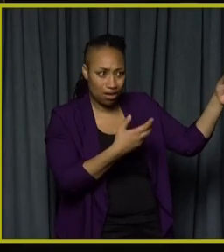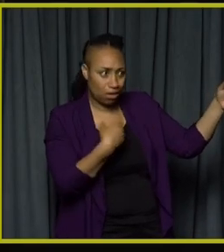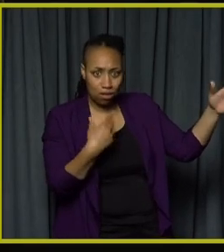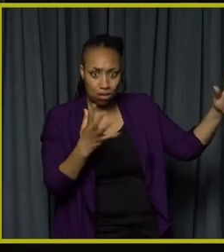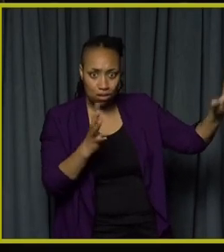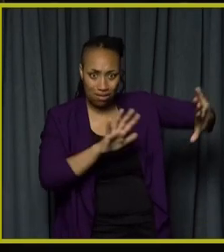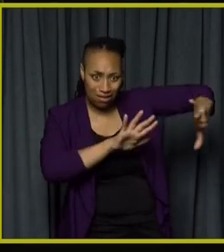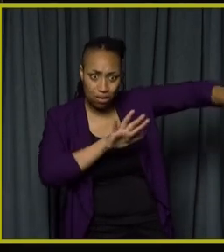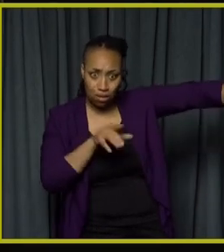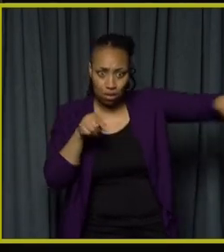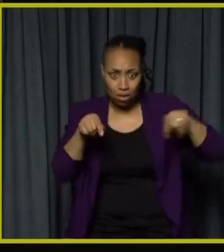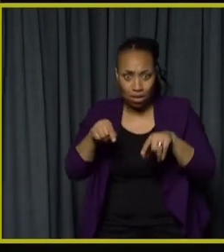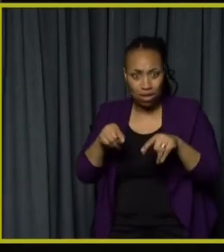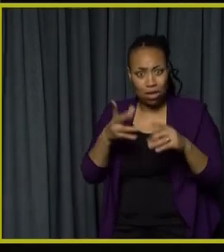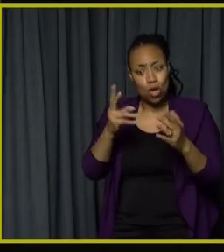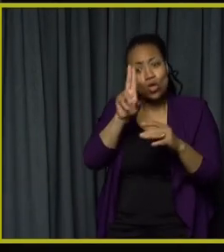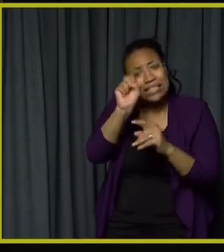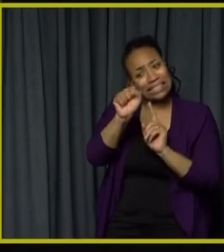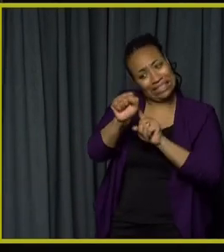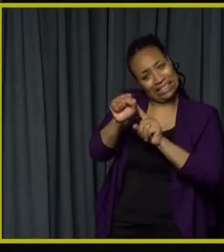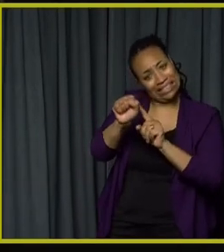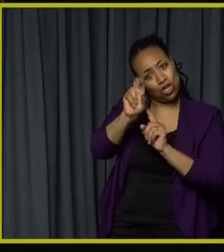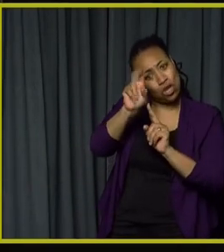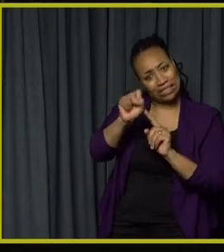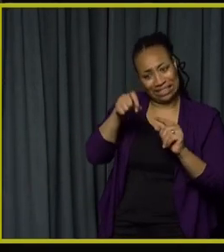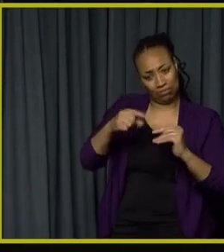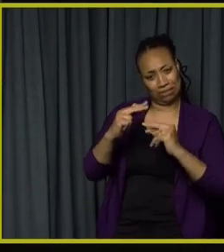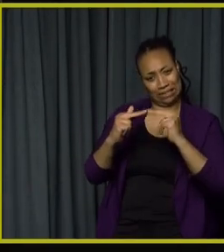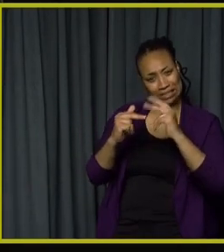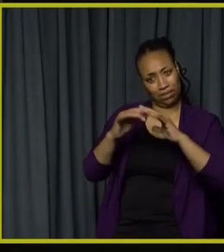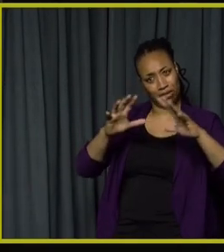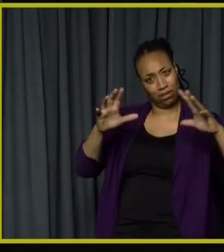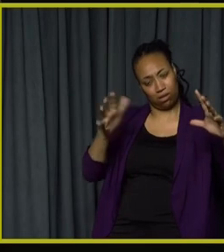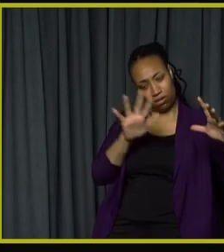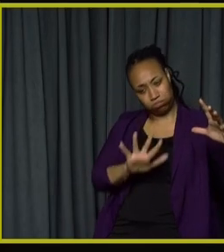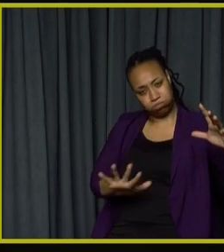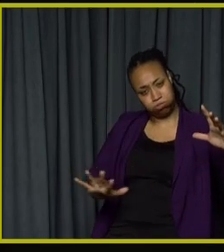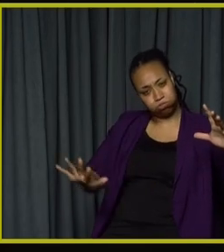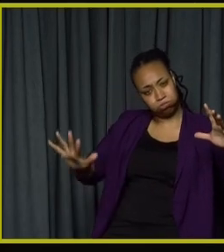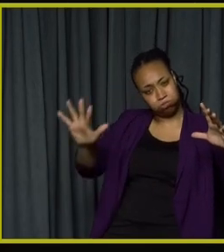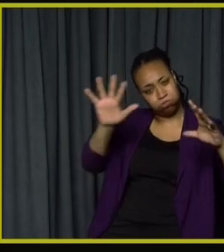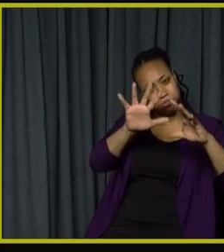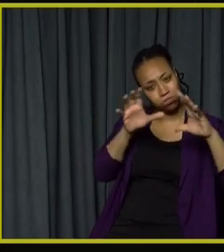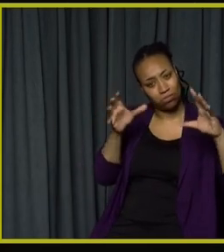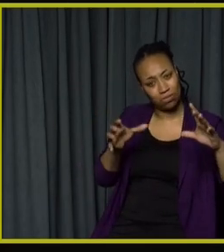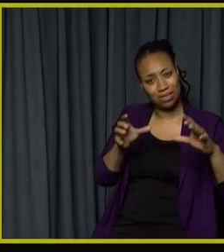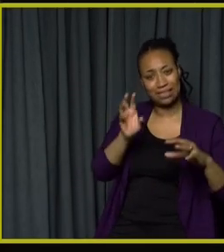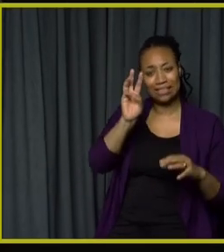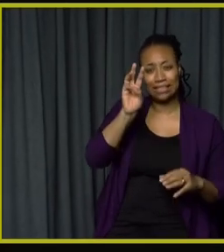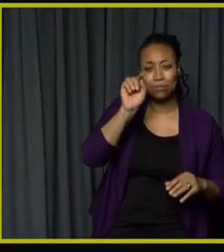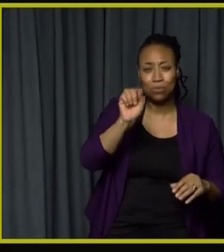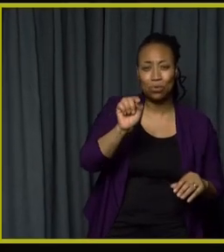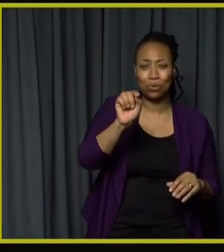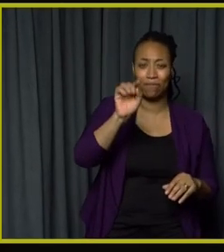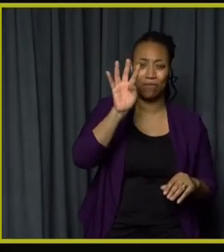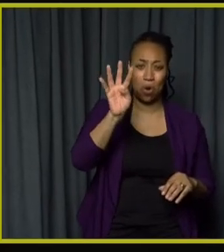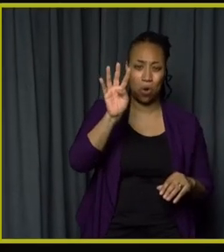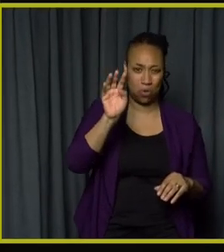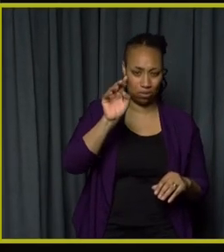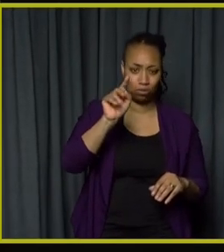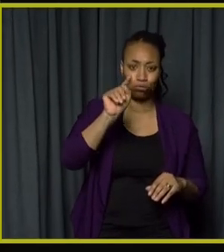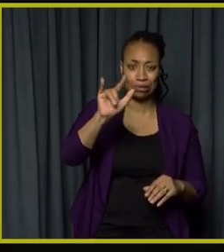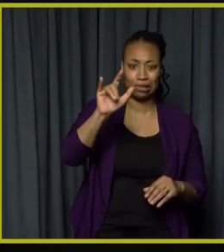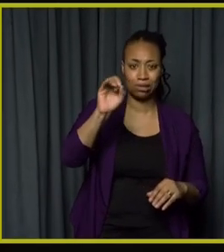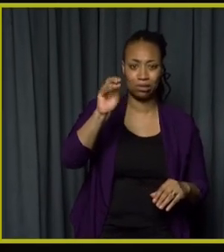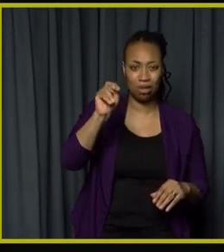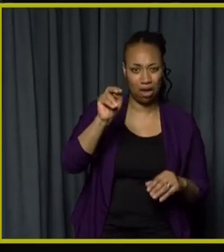and lifting our people. If we had put $6.4 trillion that we've poured into endless wars